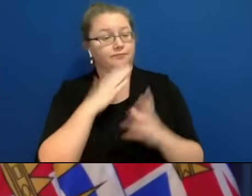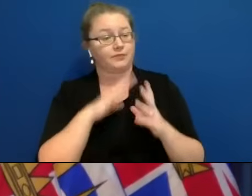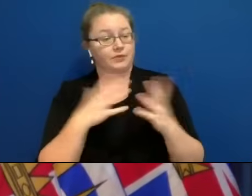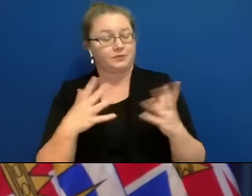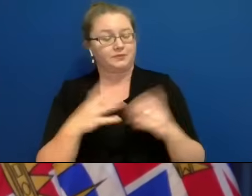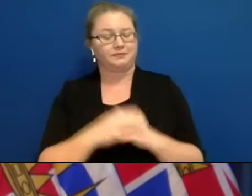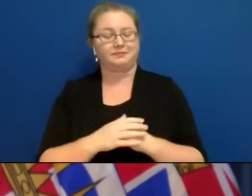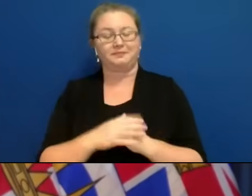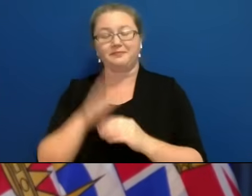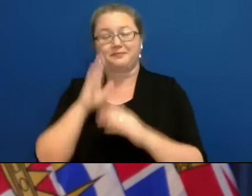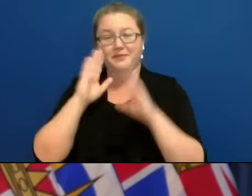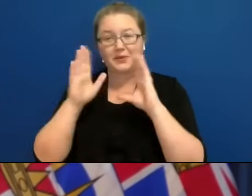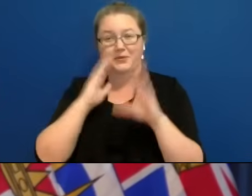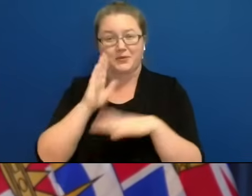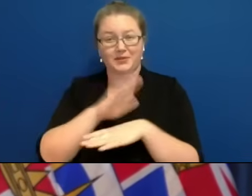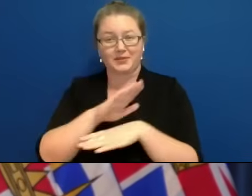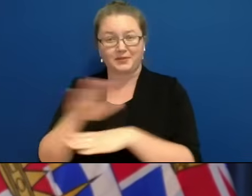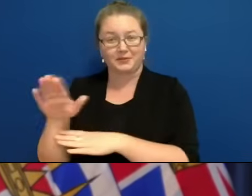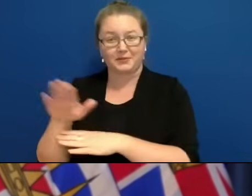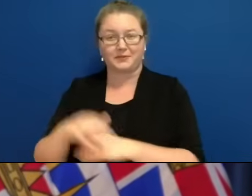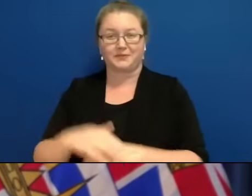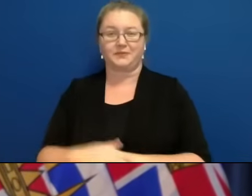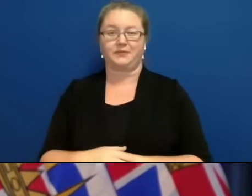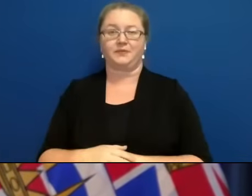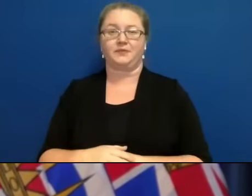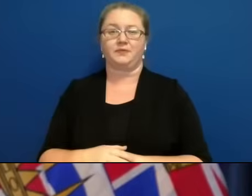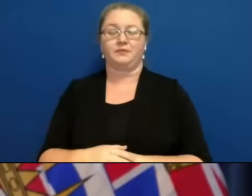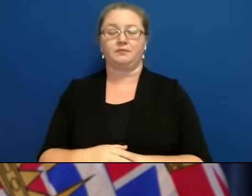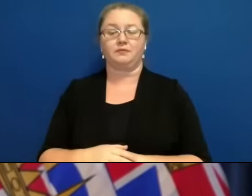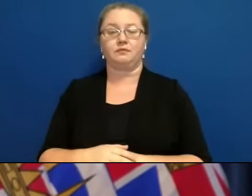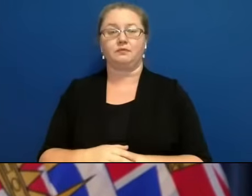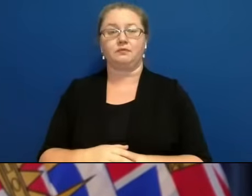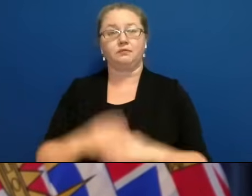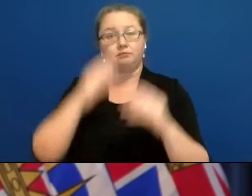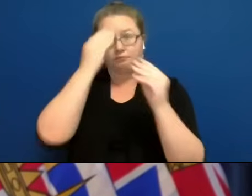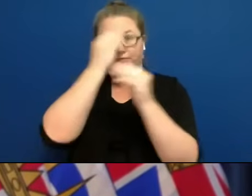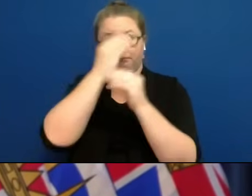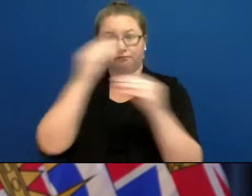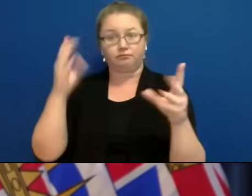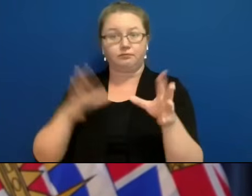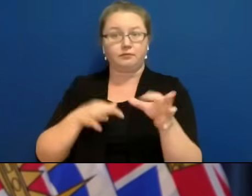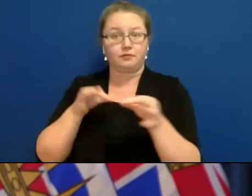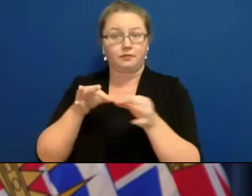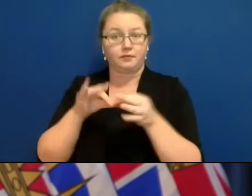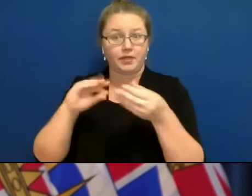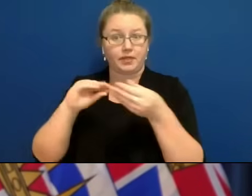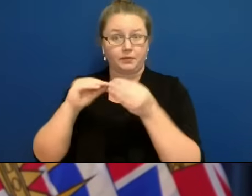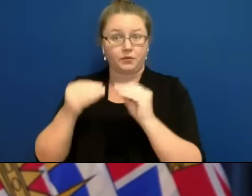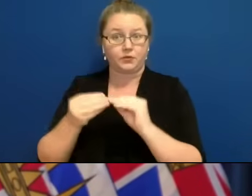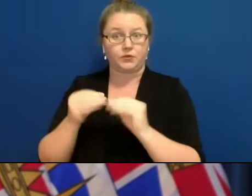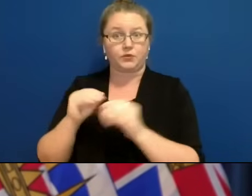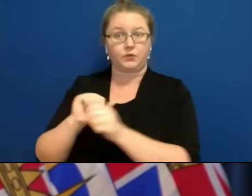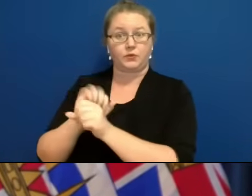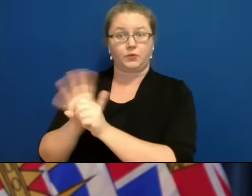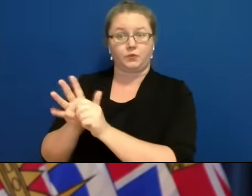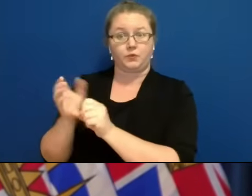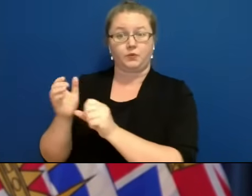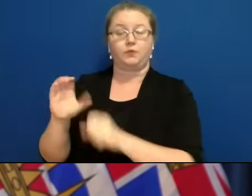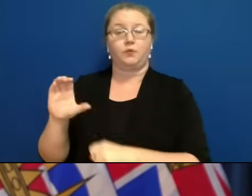Thank you very much, and good afternoon. To start with, I will report on the update on our numbers here in British Columbia